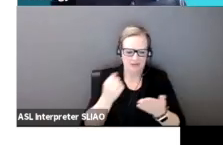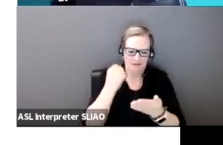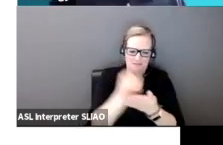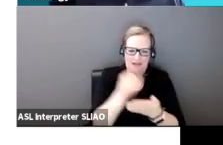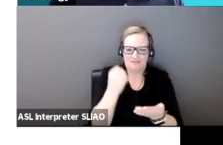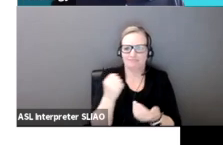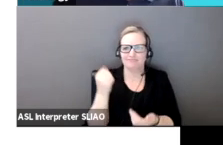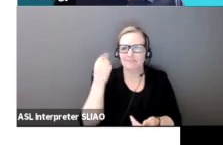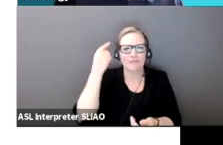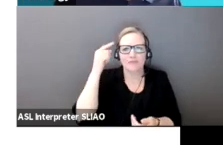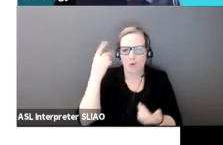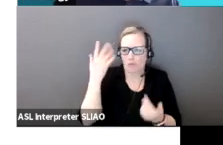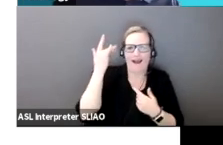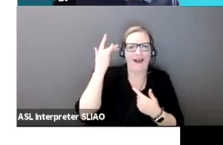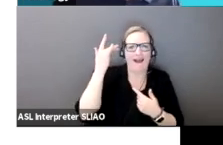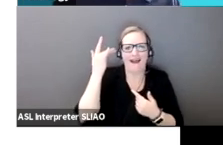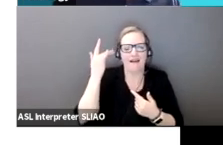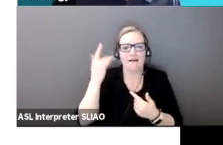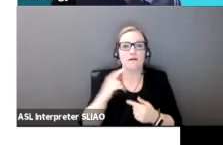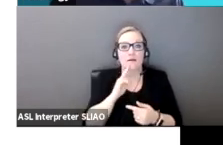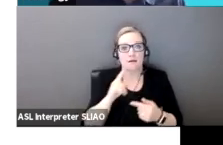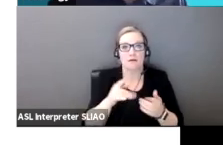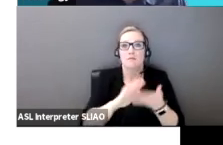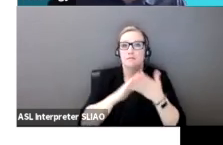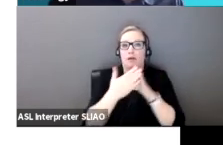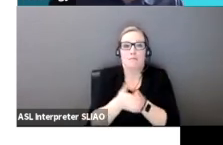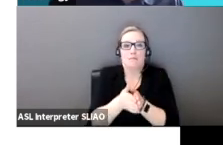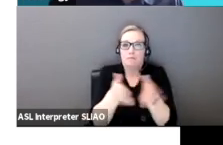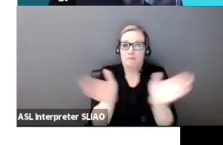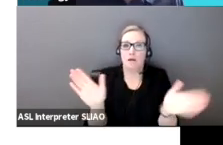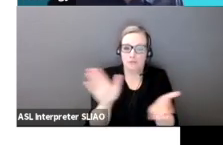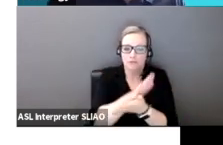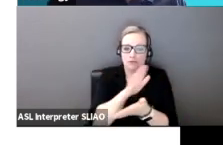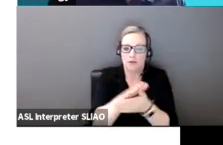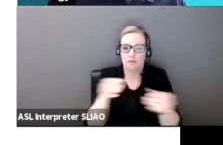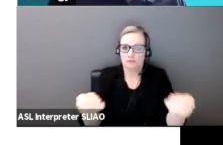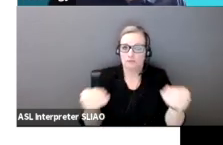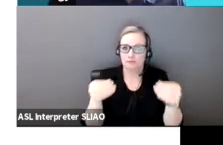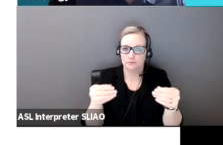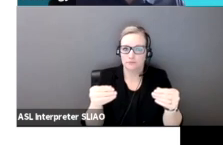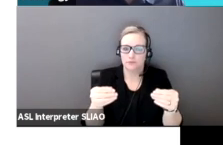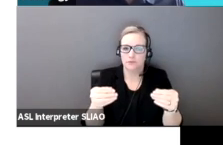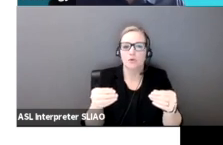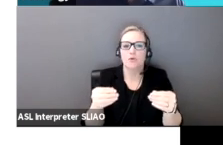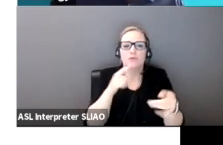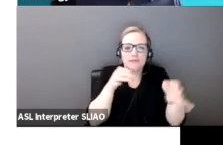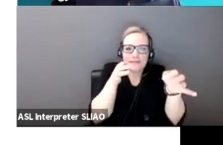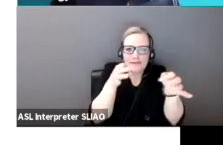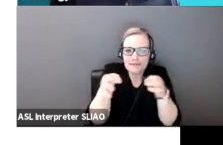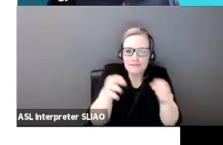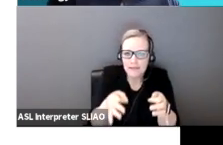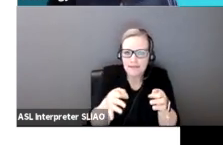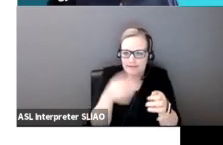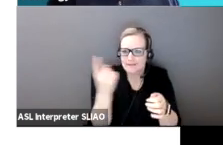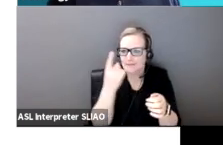public documents which must disclose a complete invention, And in exchange for making an